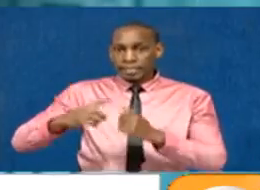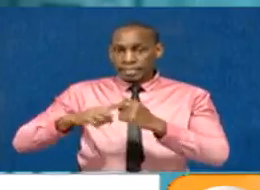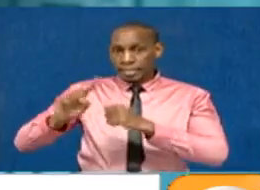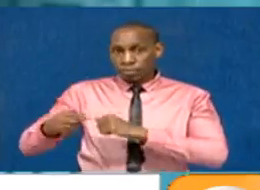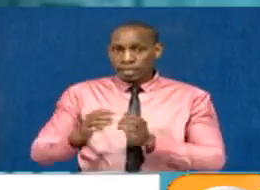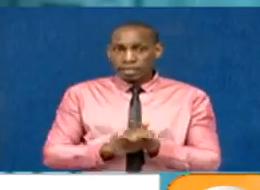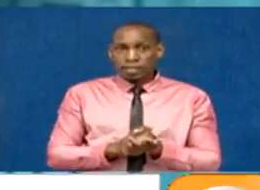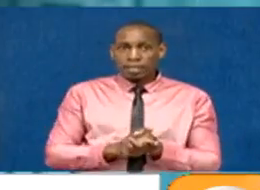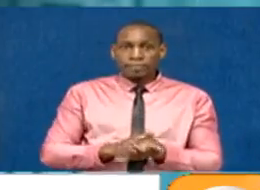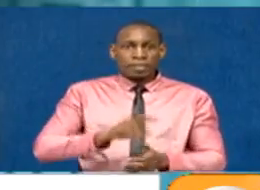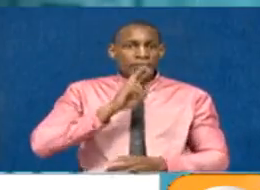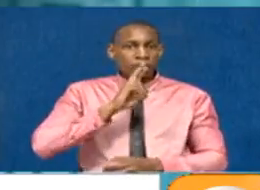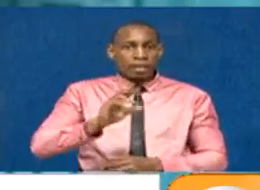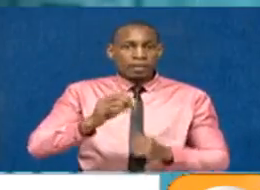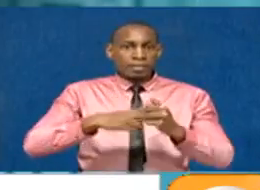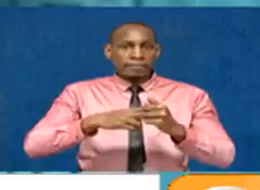256,551, of whom